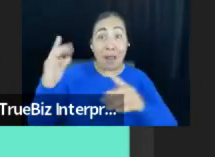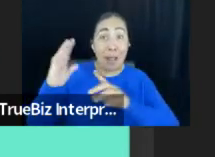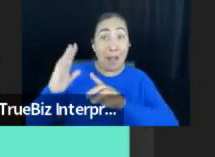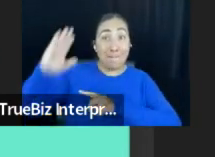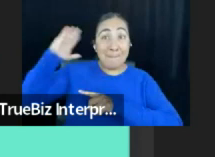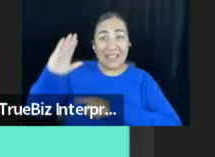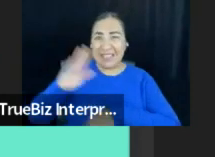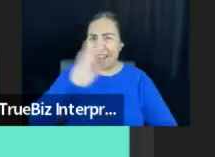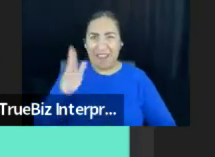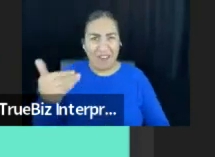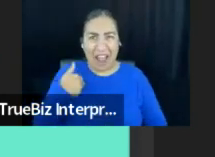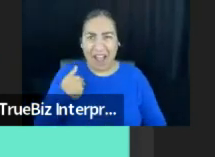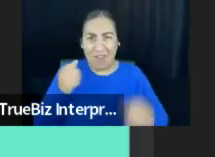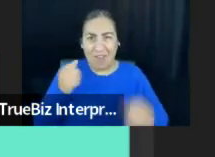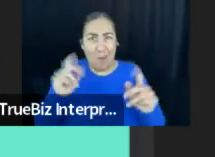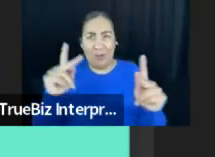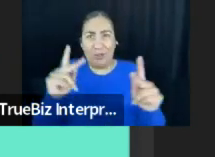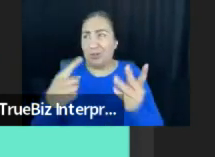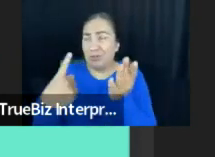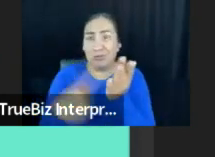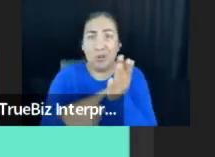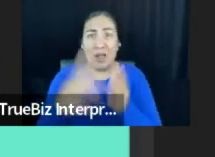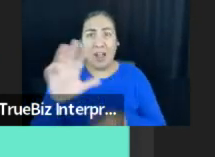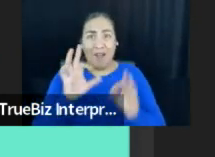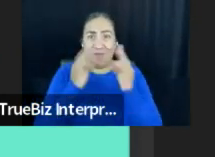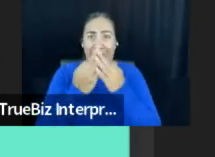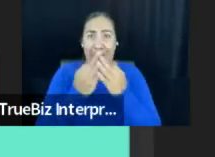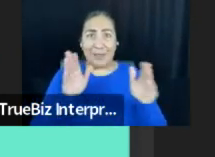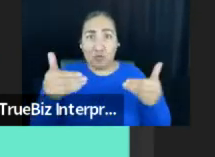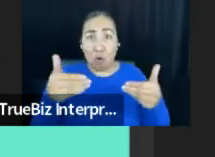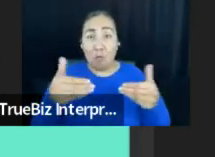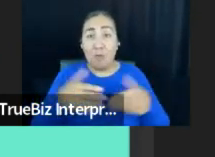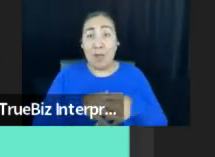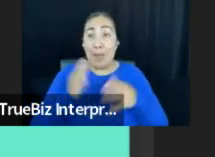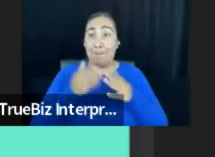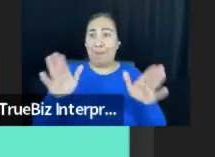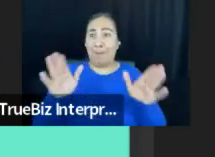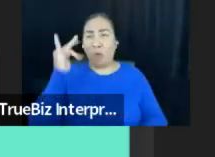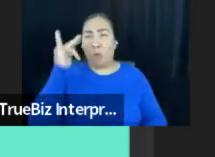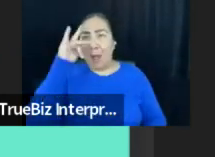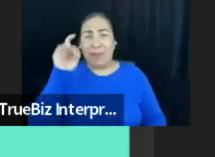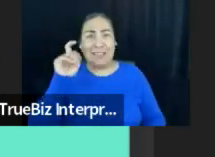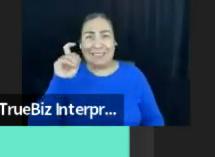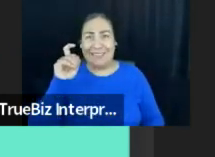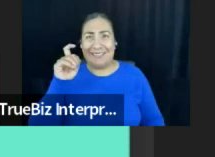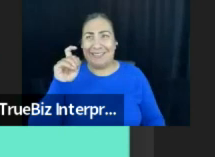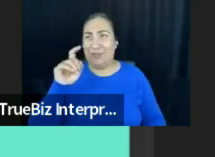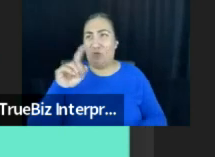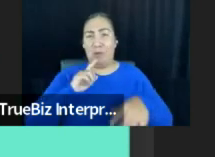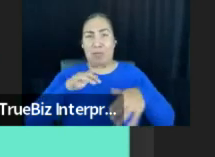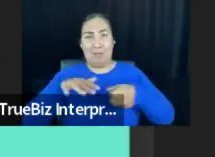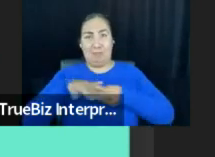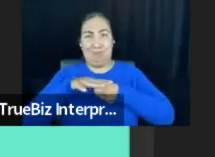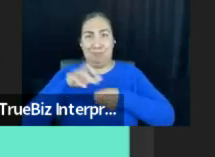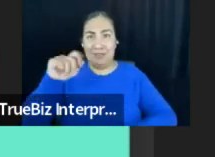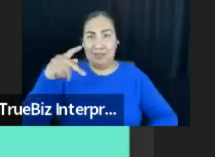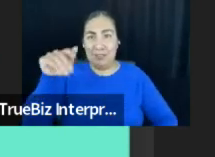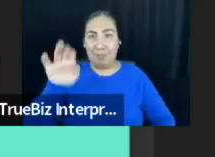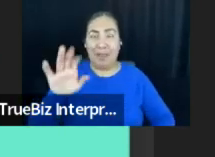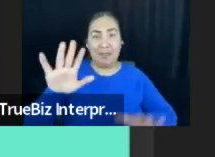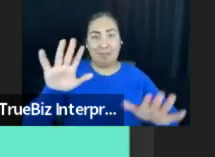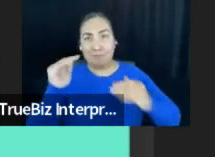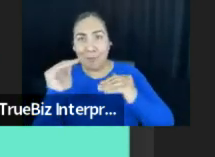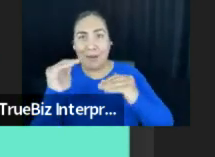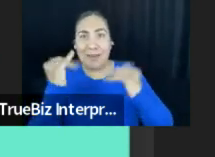have a conversation about a family room at the public, because space was at such a premium. Right now, we're reimagining how we use the whole building in every